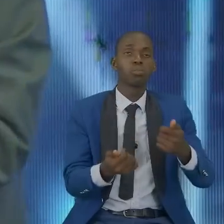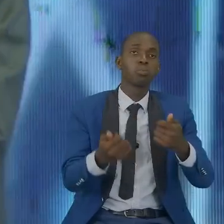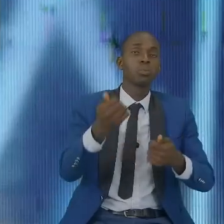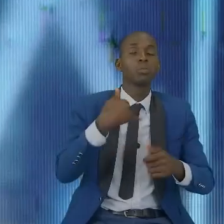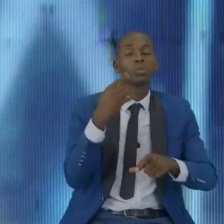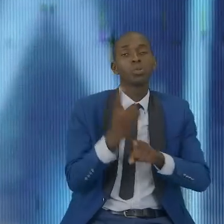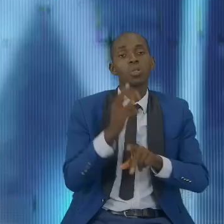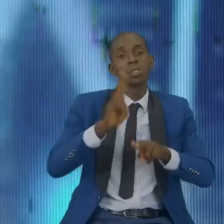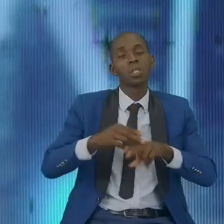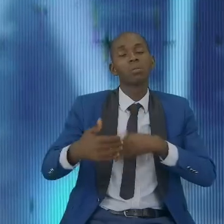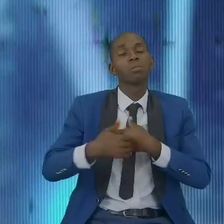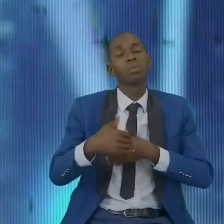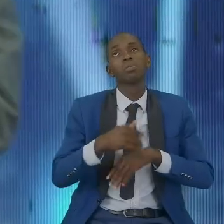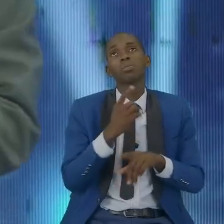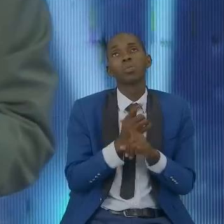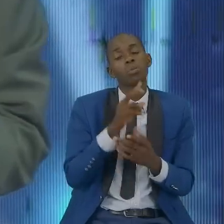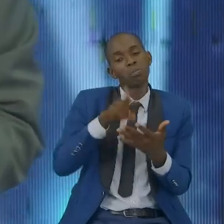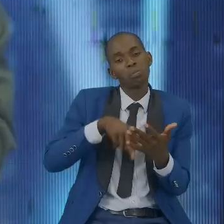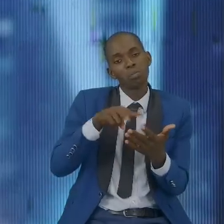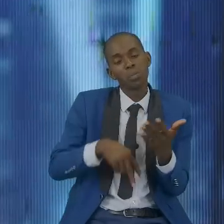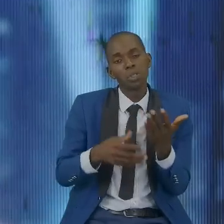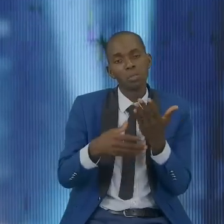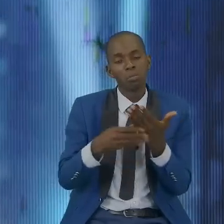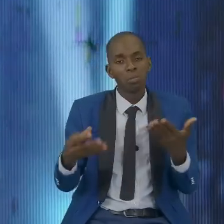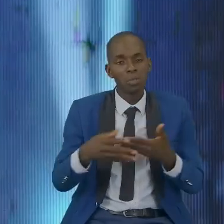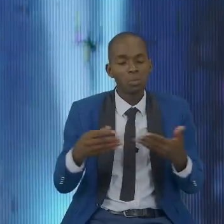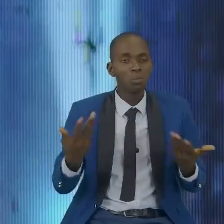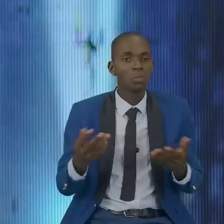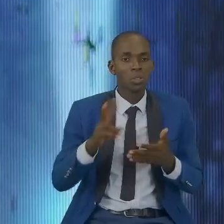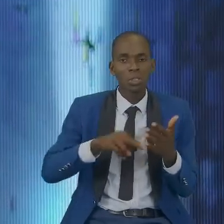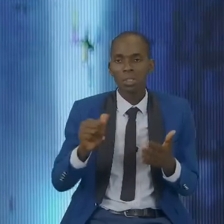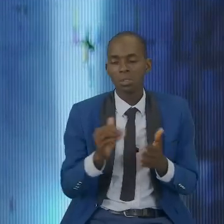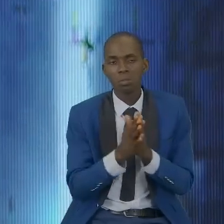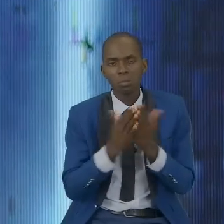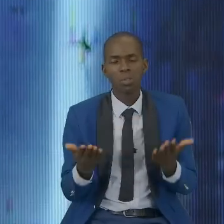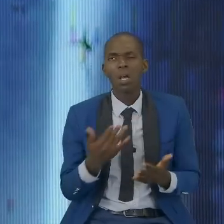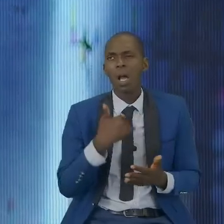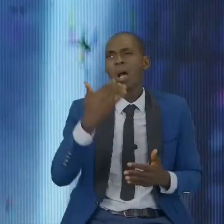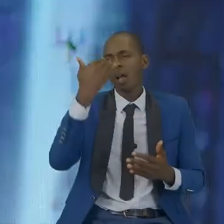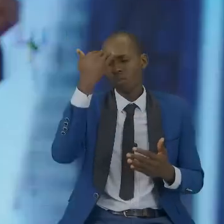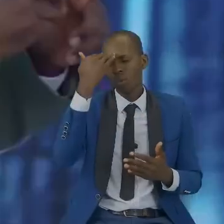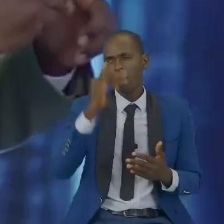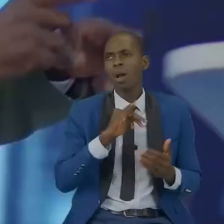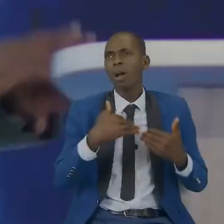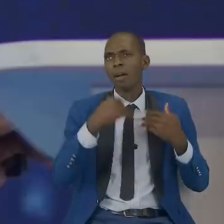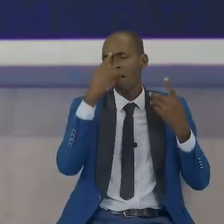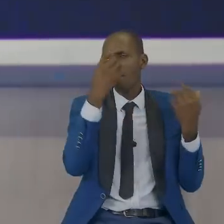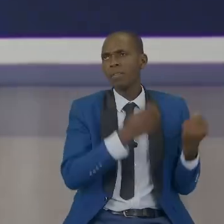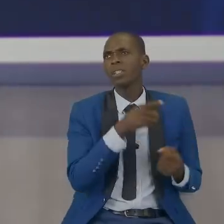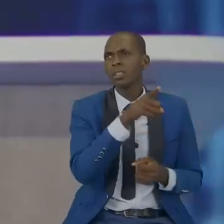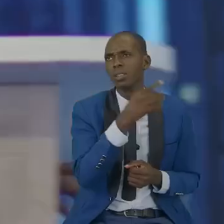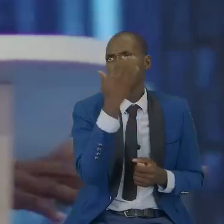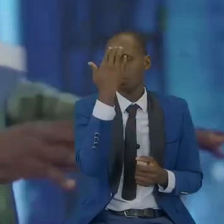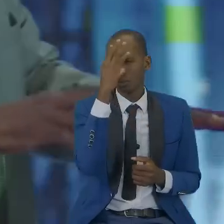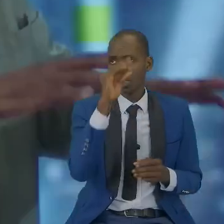Why? I have faith that this man knows where he's going and is taking me there. Now, if we have